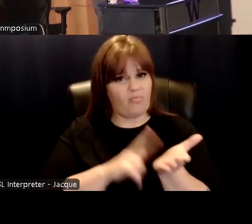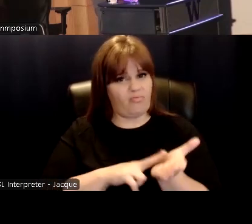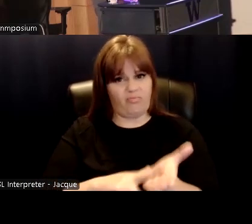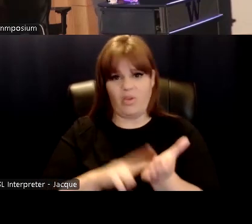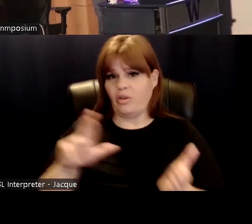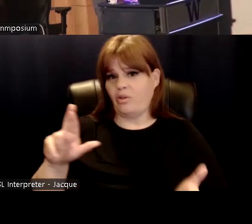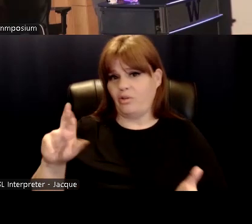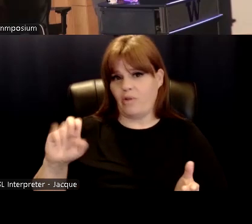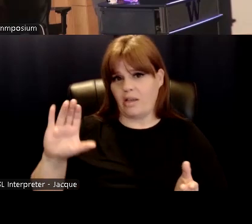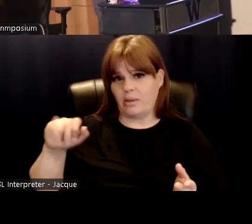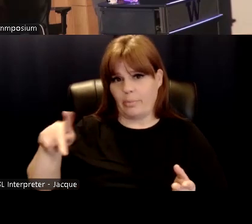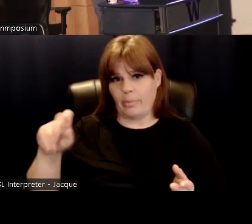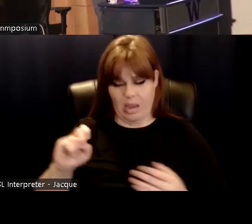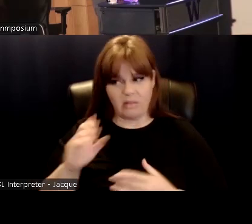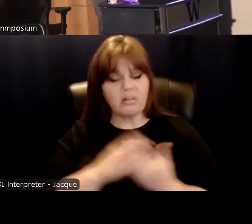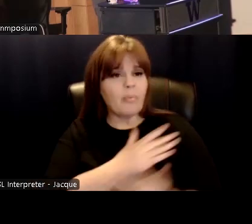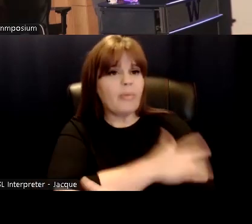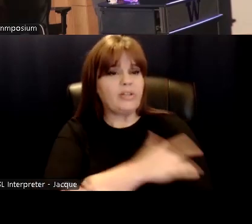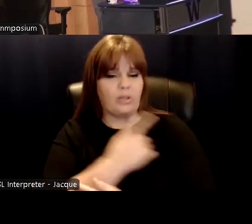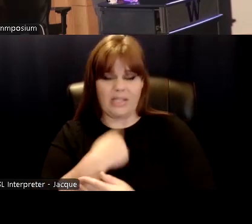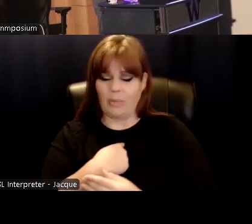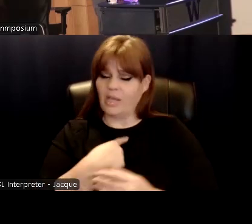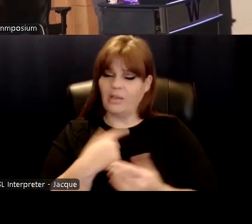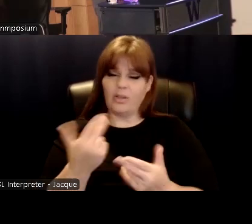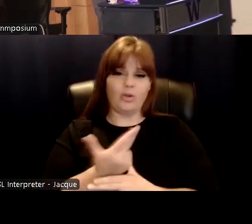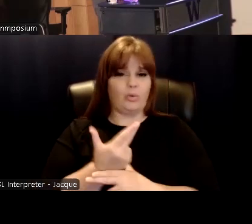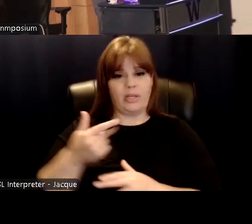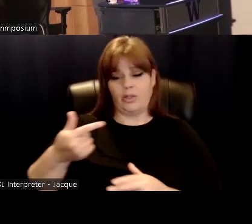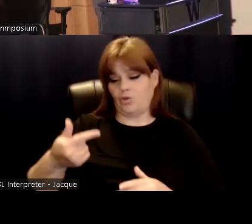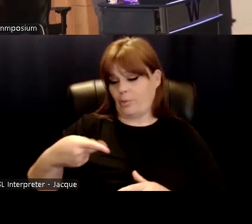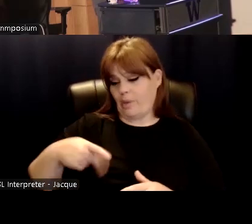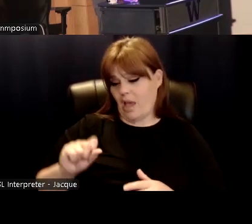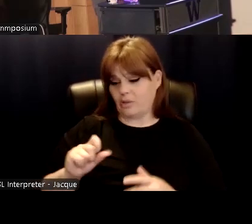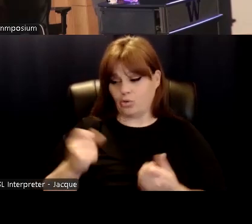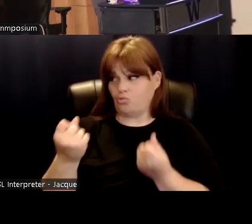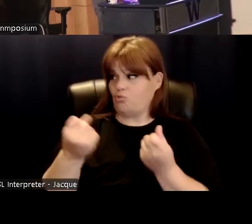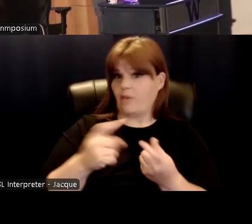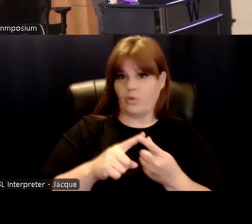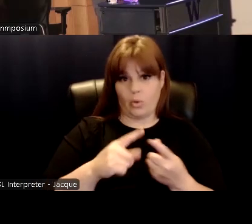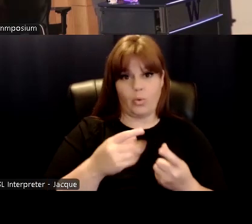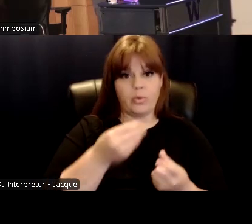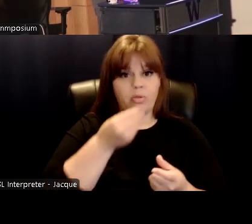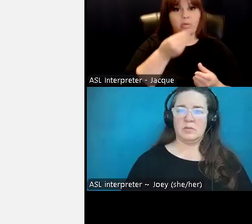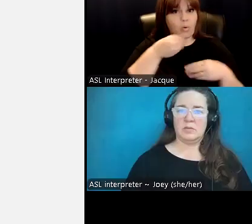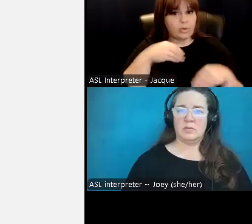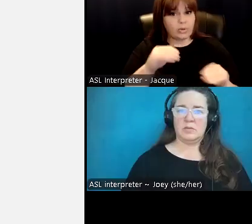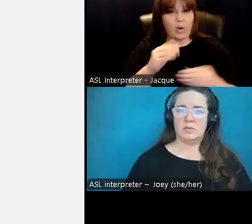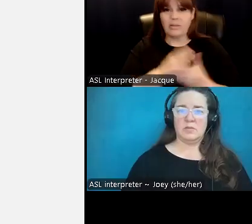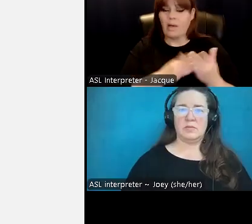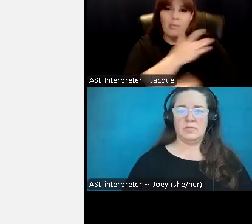their GPS to drive to the supermarket 5 minutes from their house because they just can't remember. Some patients aren't driving at all. They're just